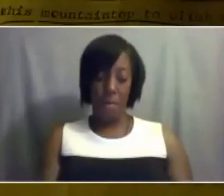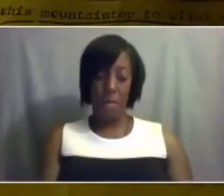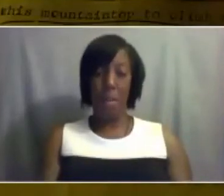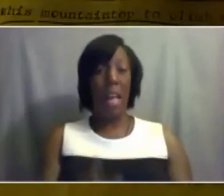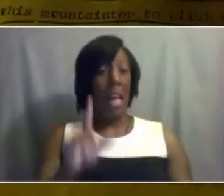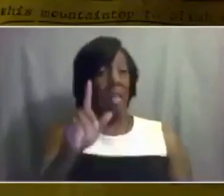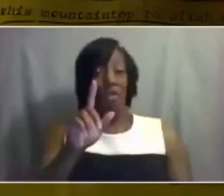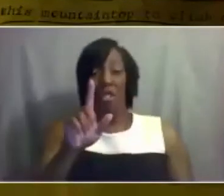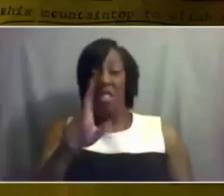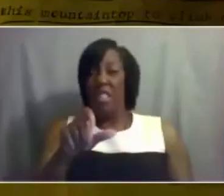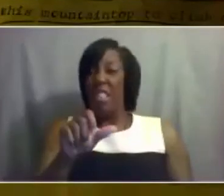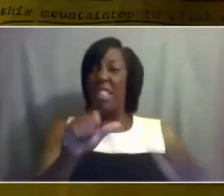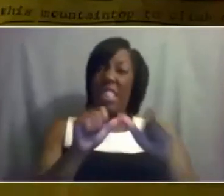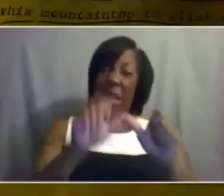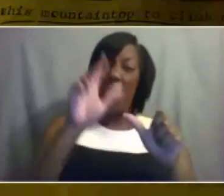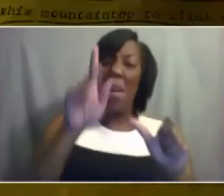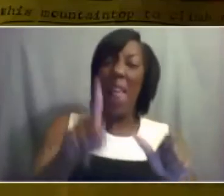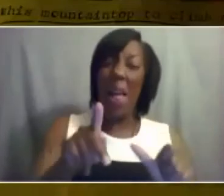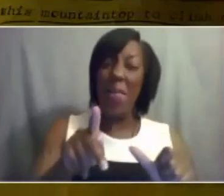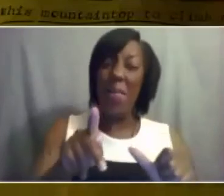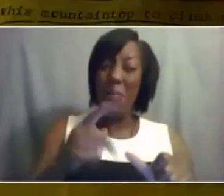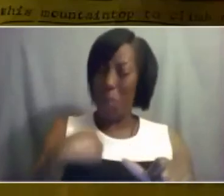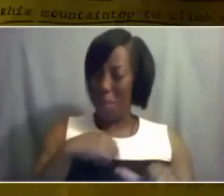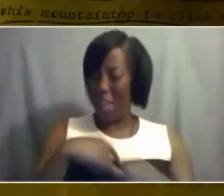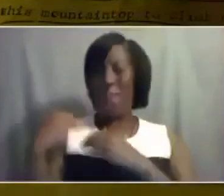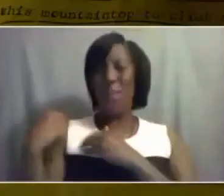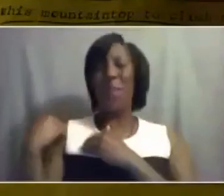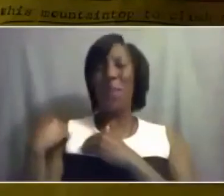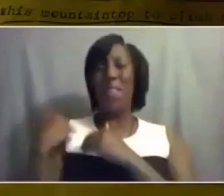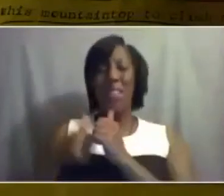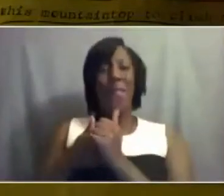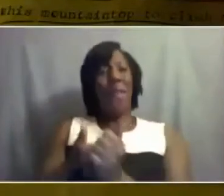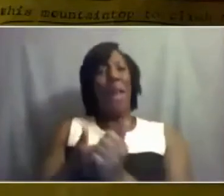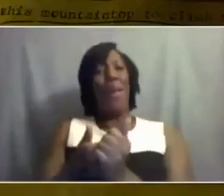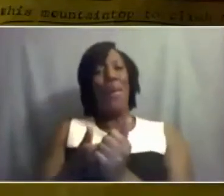And the rest of us have a duty to try and follow where they're leading.